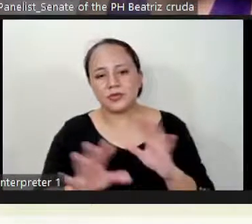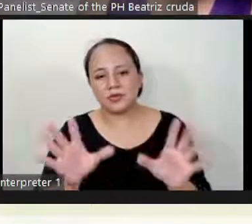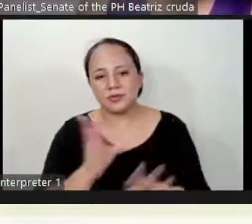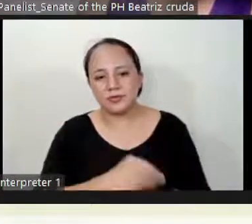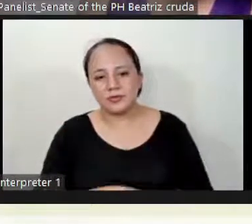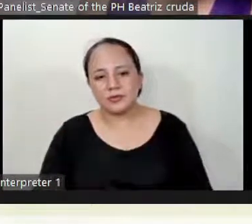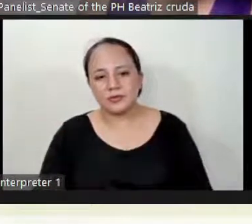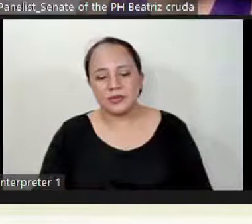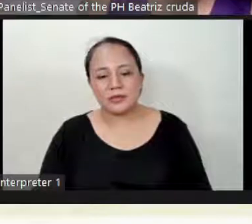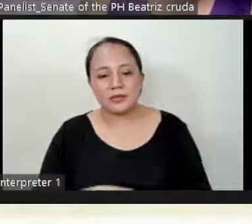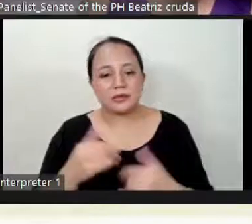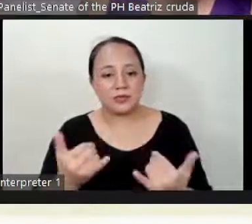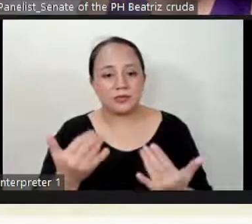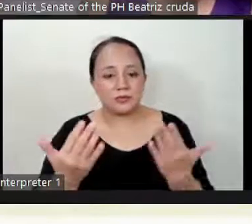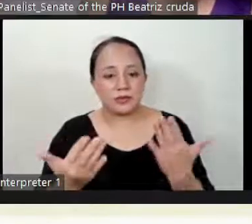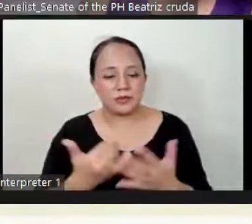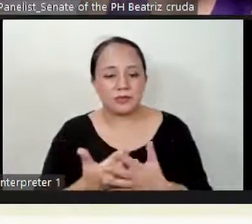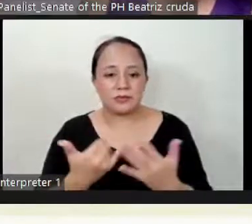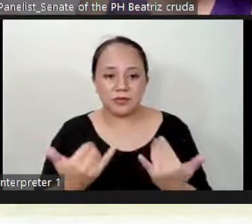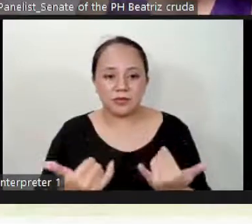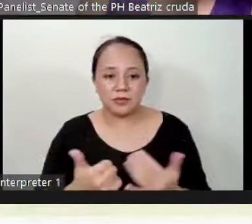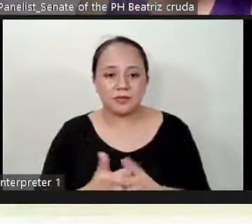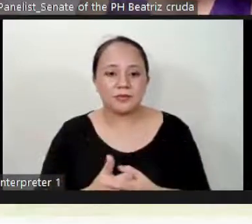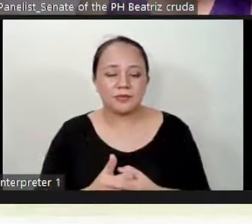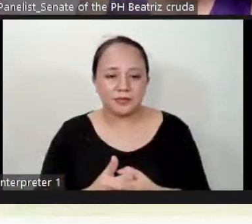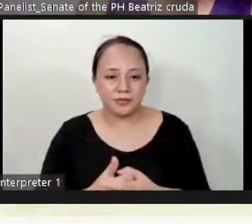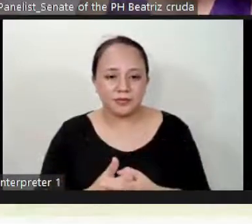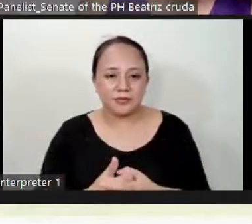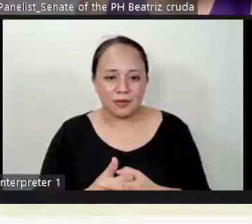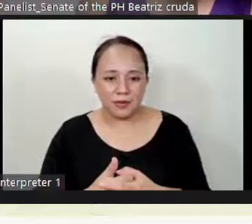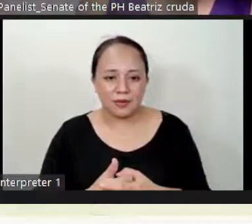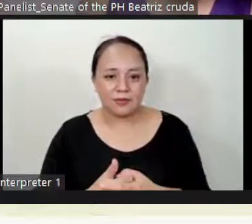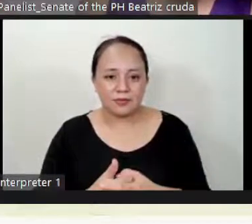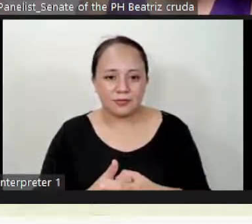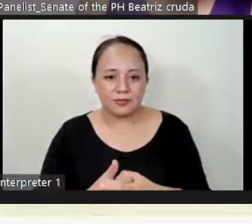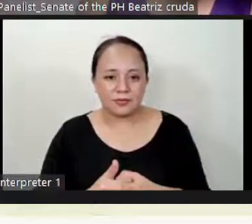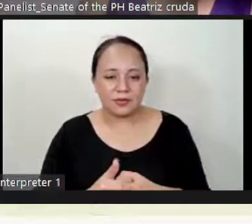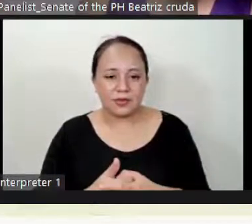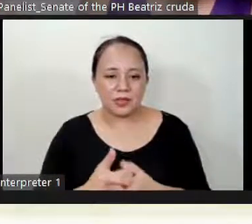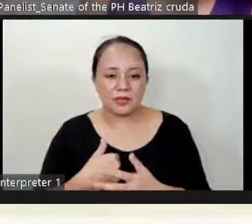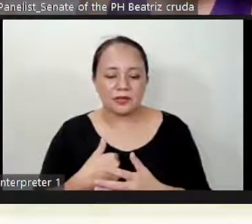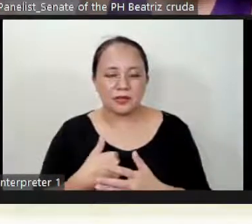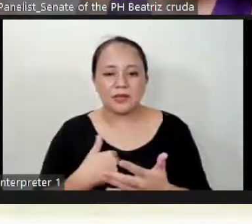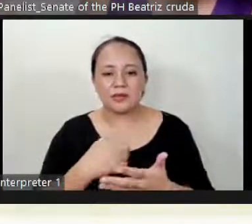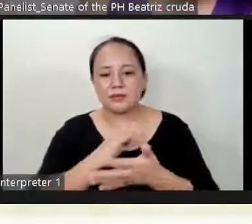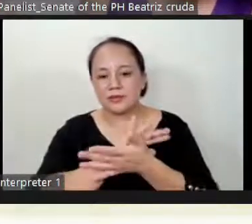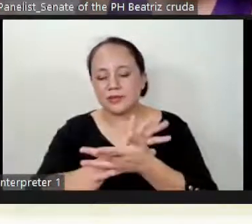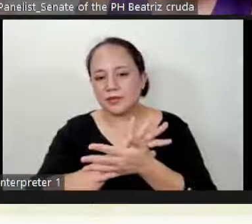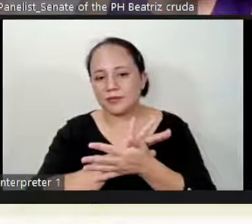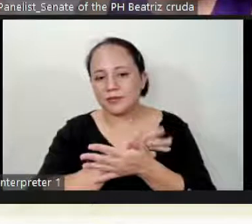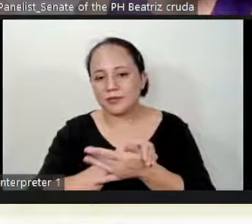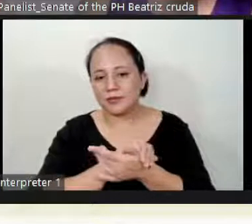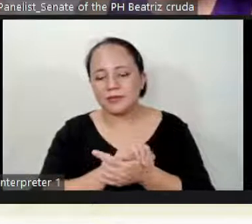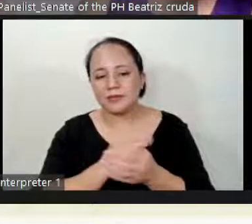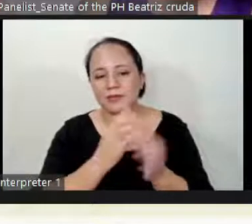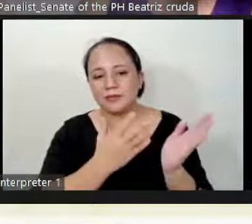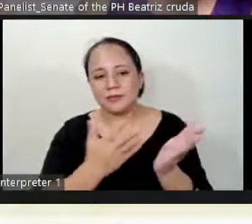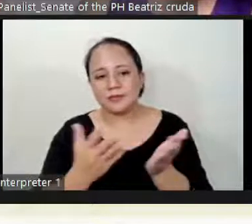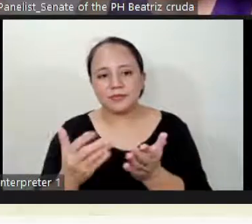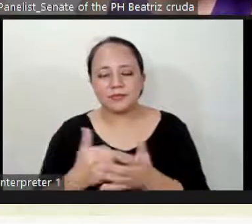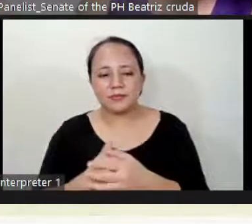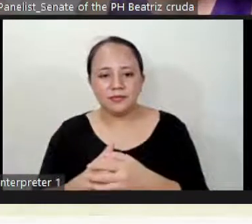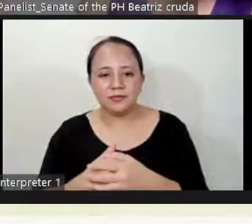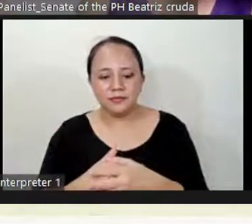So right now, siguro, especially the dawn of the pandemic brought us